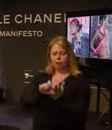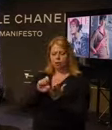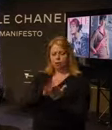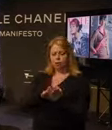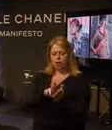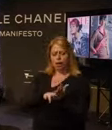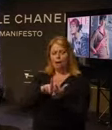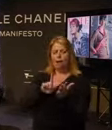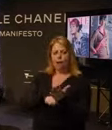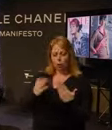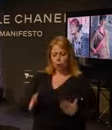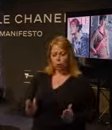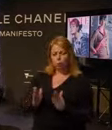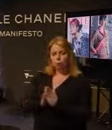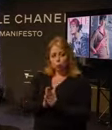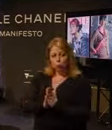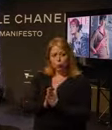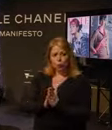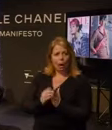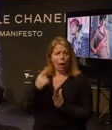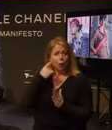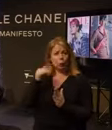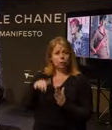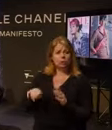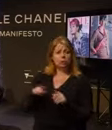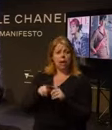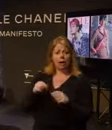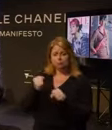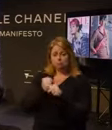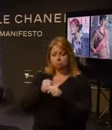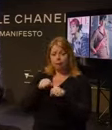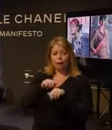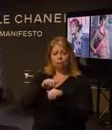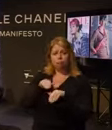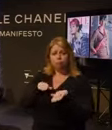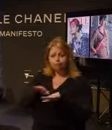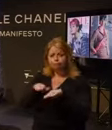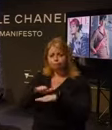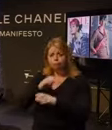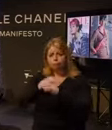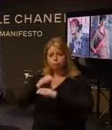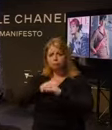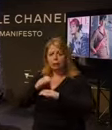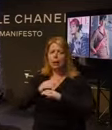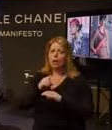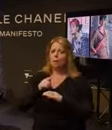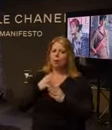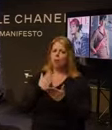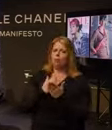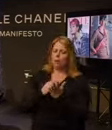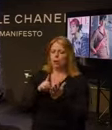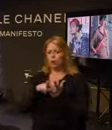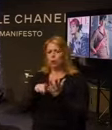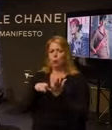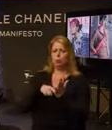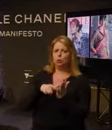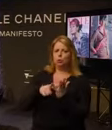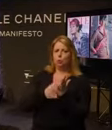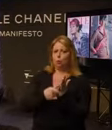suit because, of course, as First Lady, she had to wear American fashion. But it was a direct Chanel pink suit that she wore